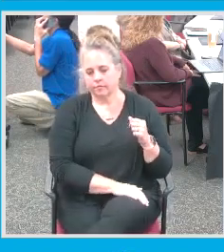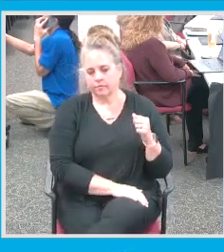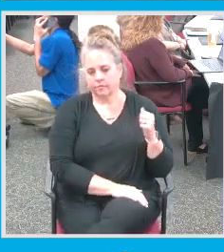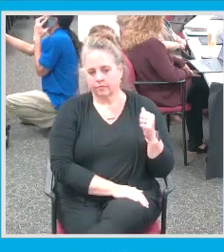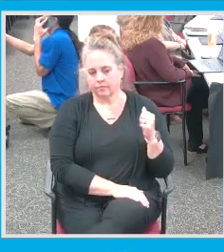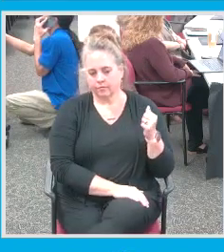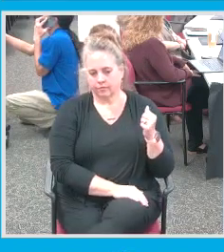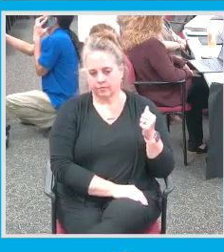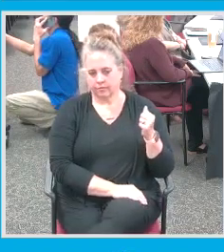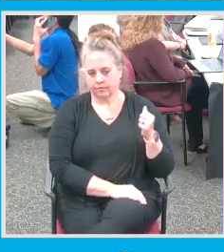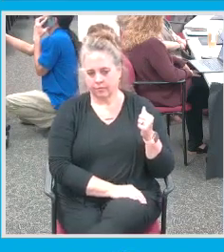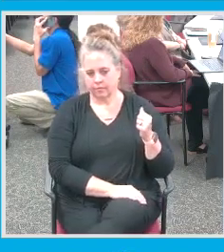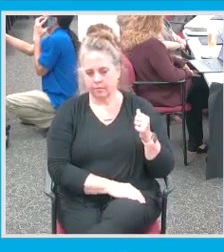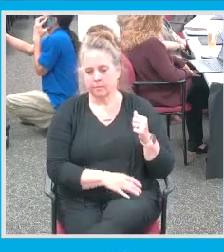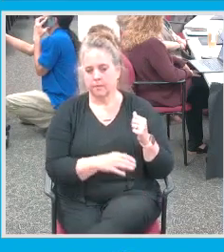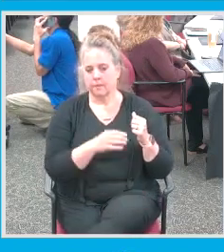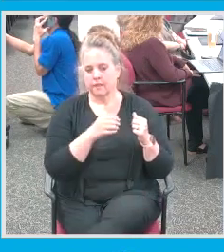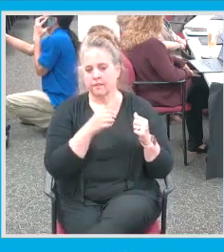invoice or